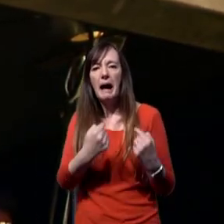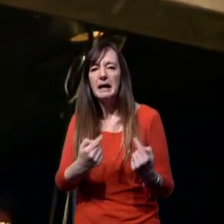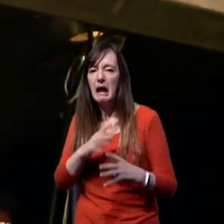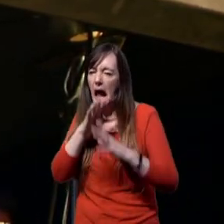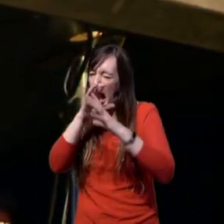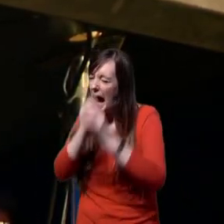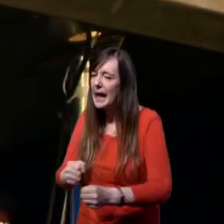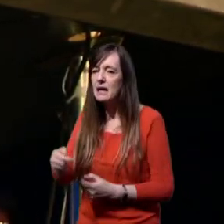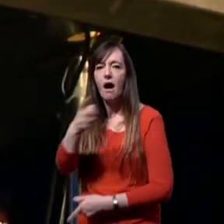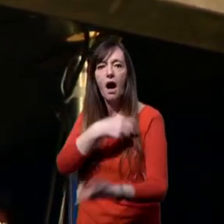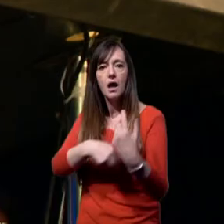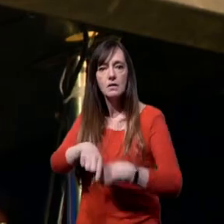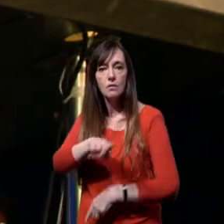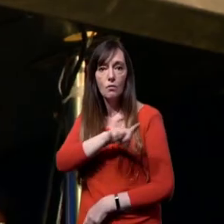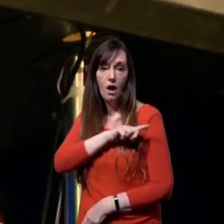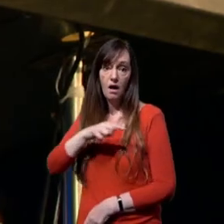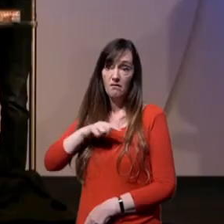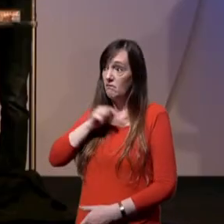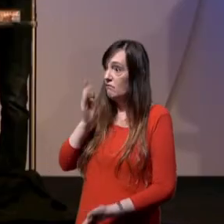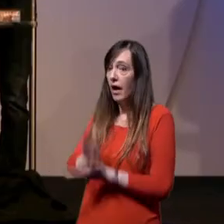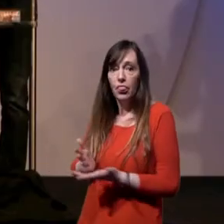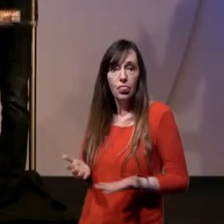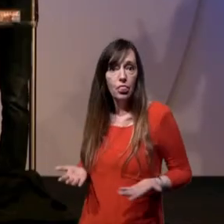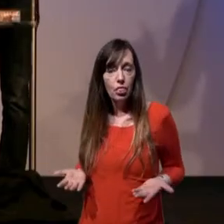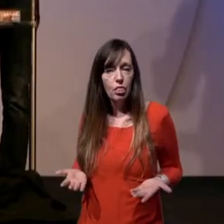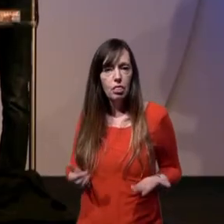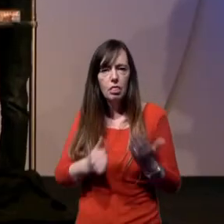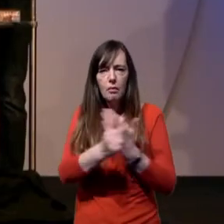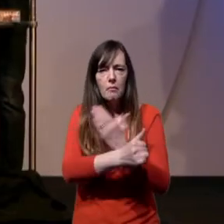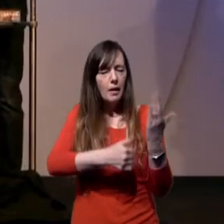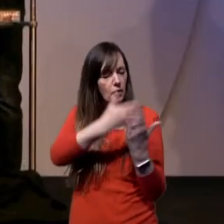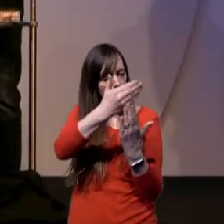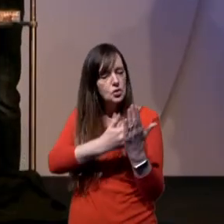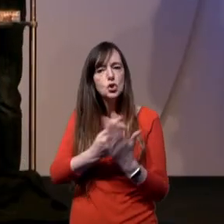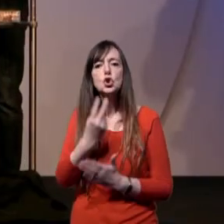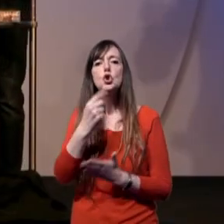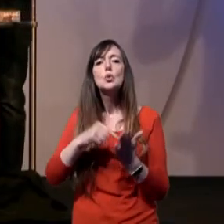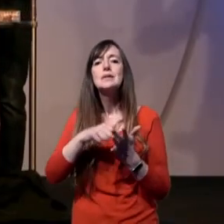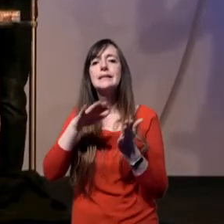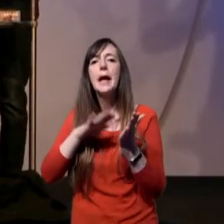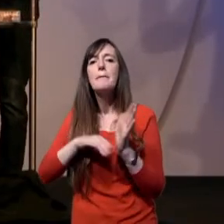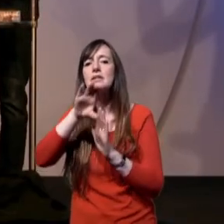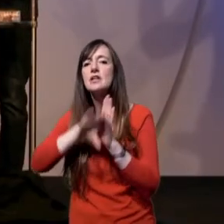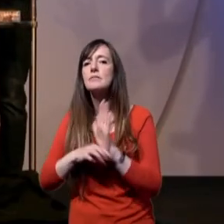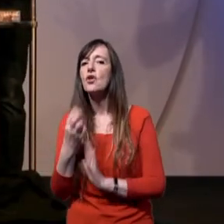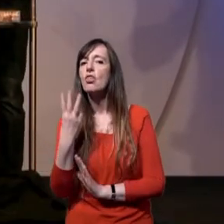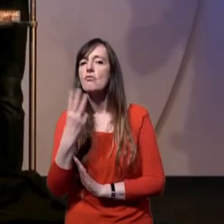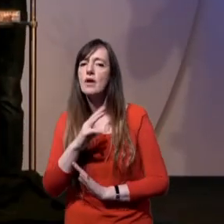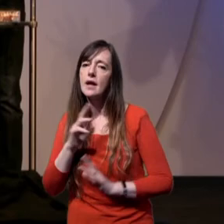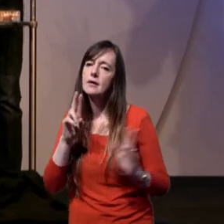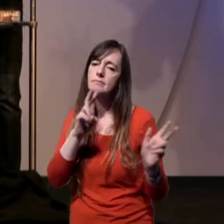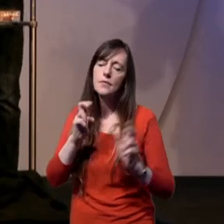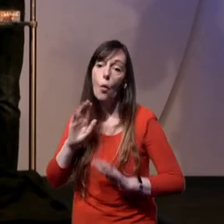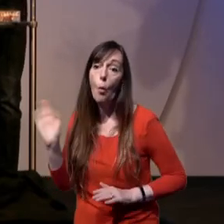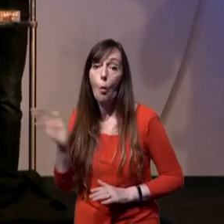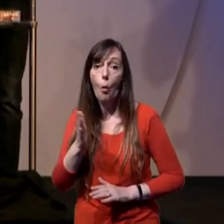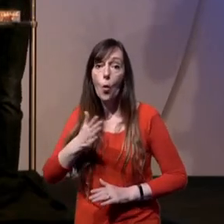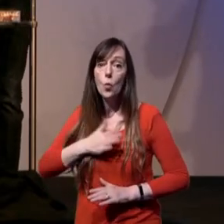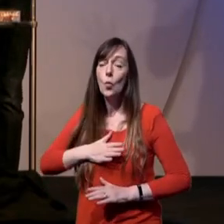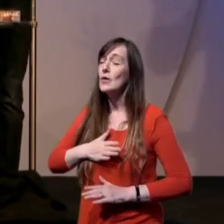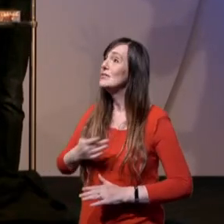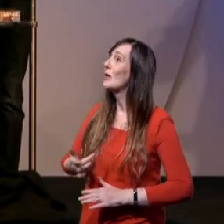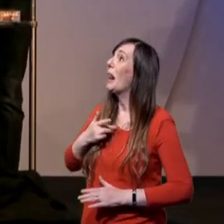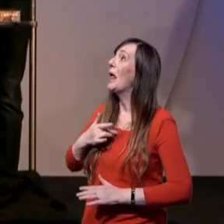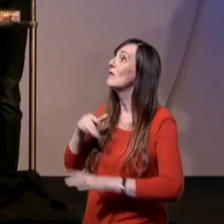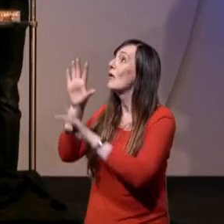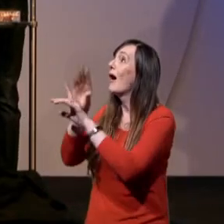what we believe. The Bible says in 2 Timothy 3, everyone who desires to live a godly life